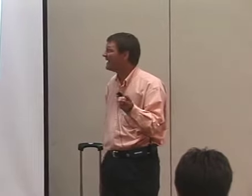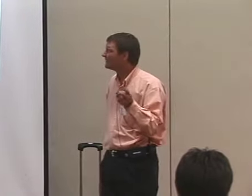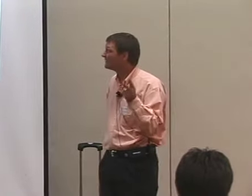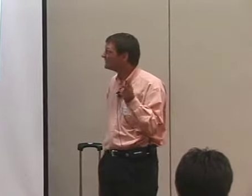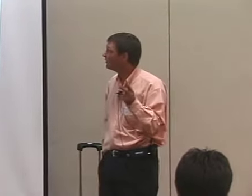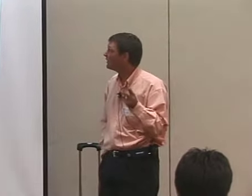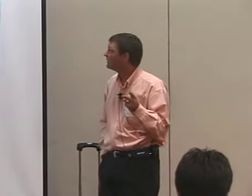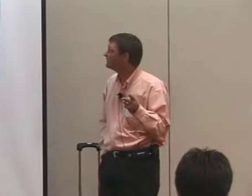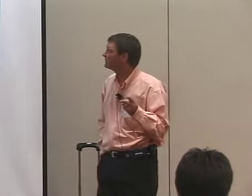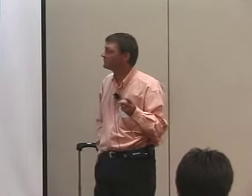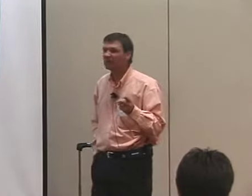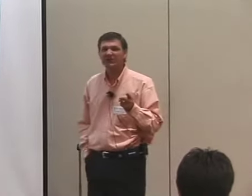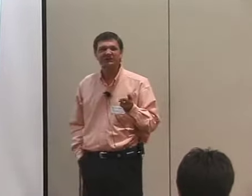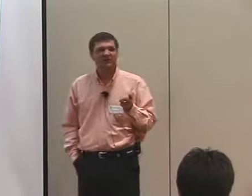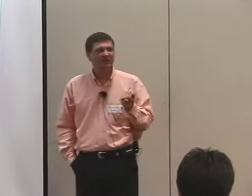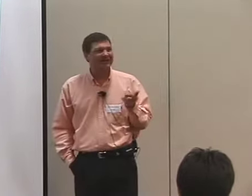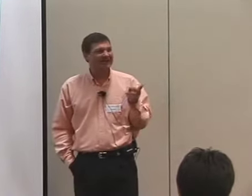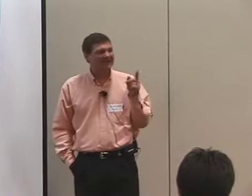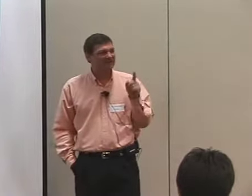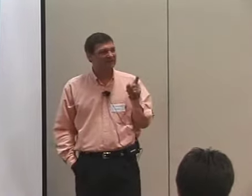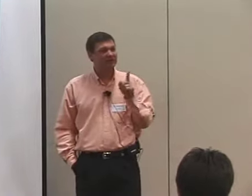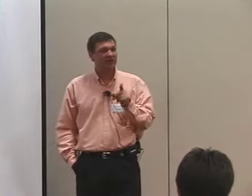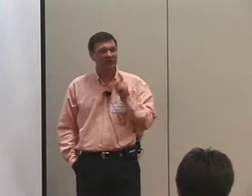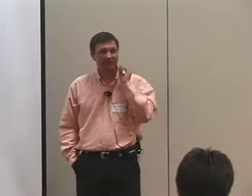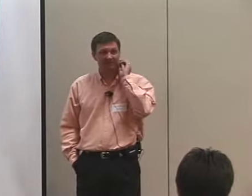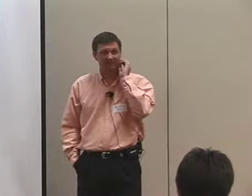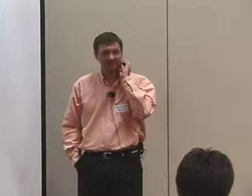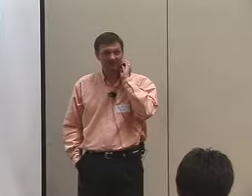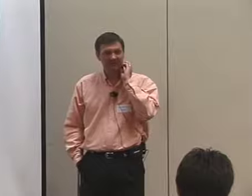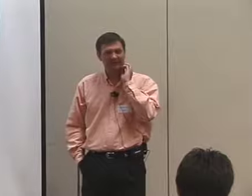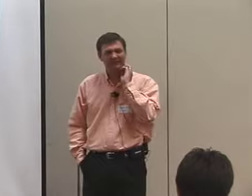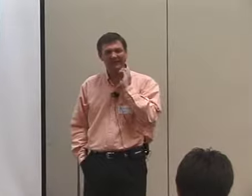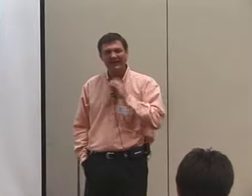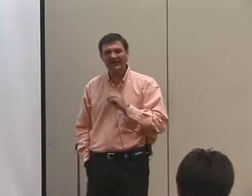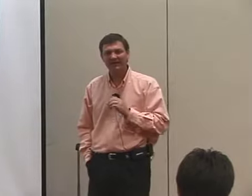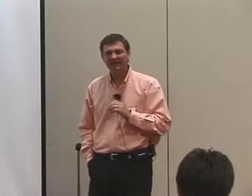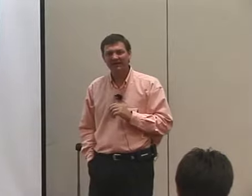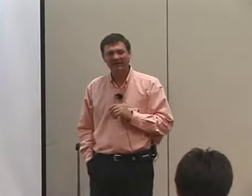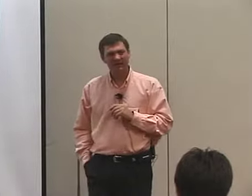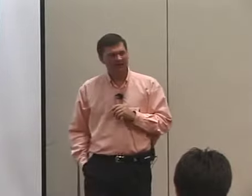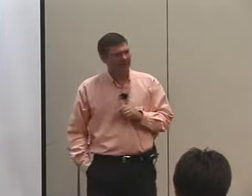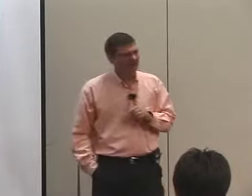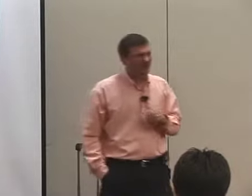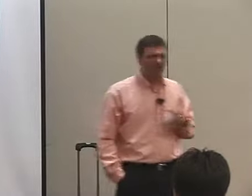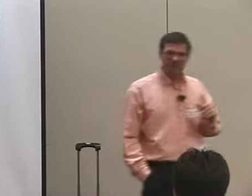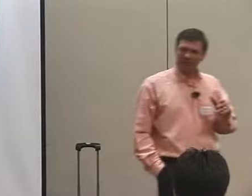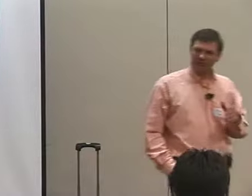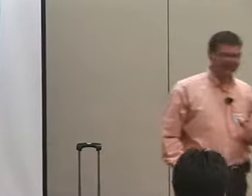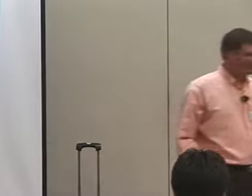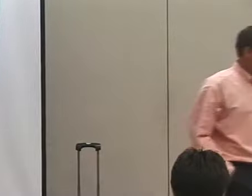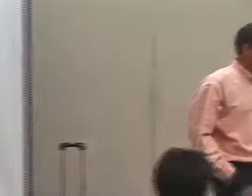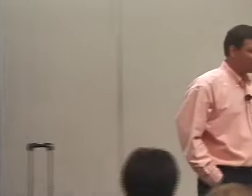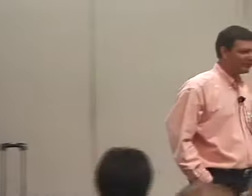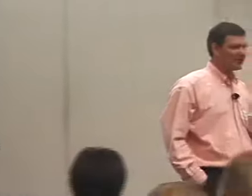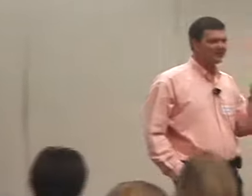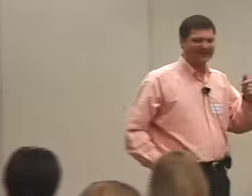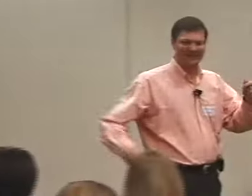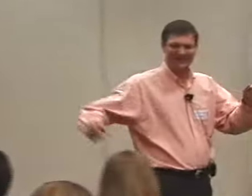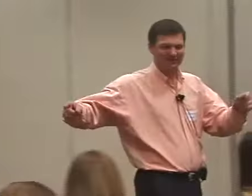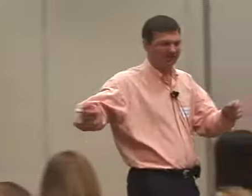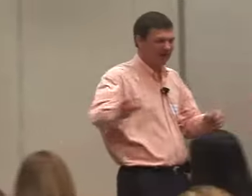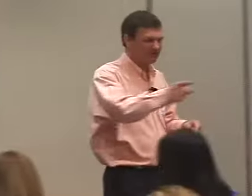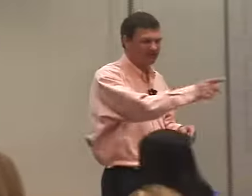kid? At this point, we start looking at individual kids. And you say, well, I put that new thing in